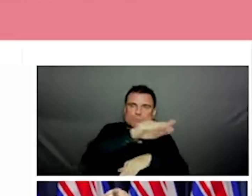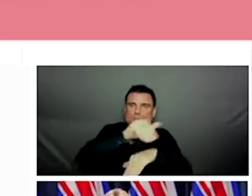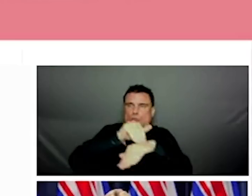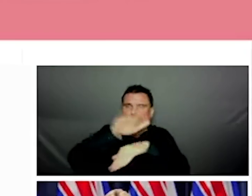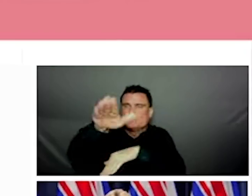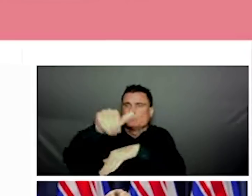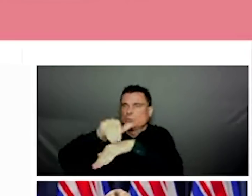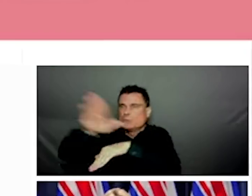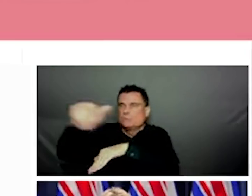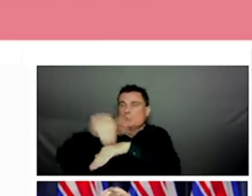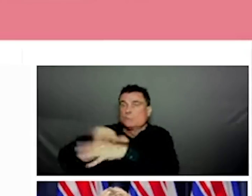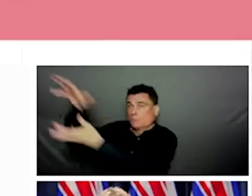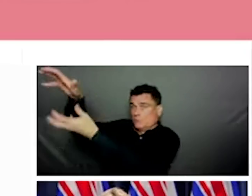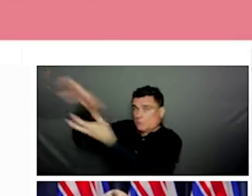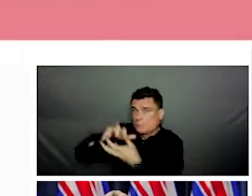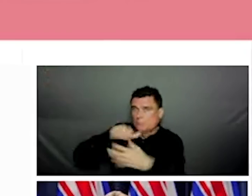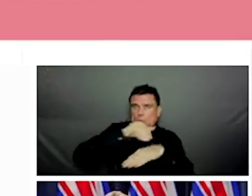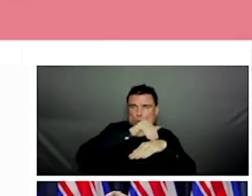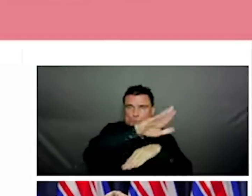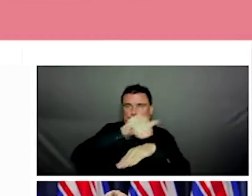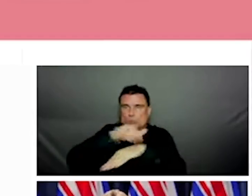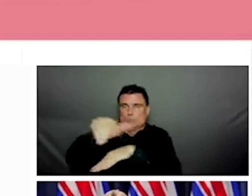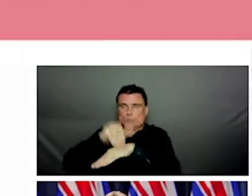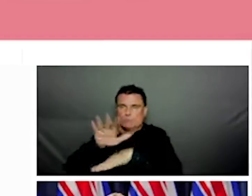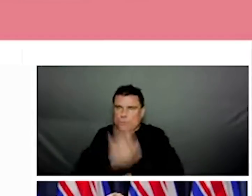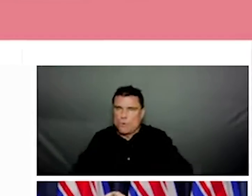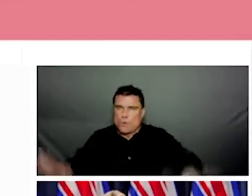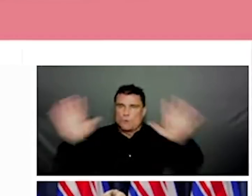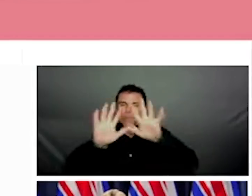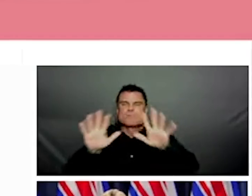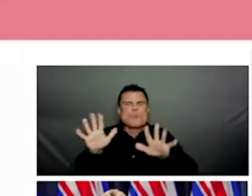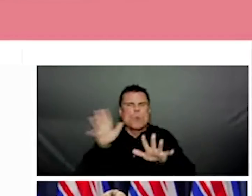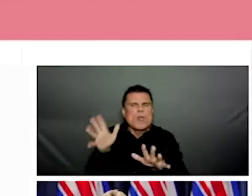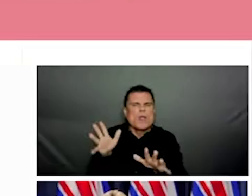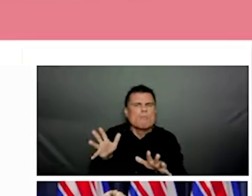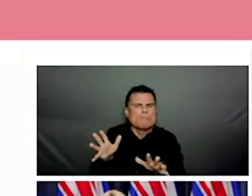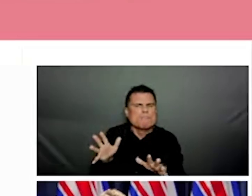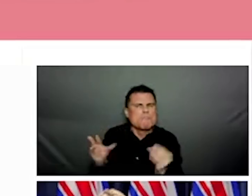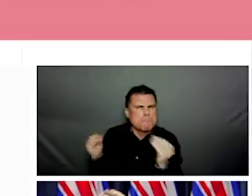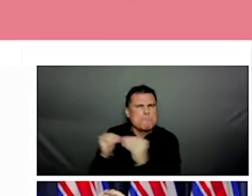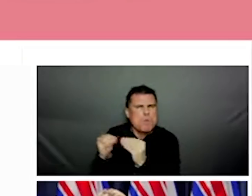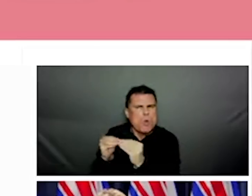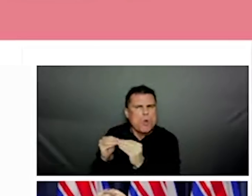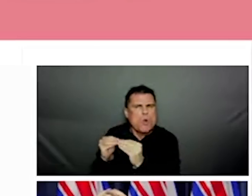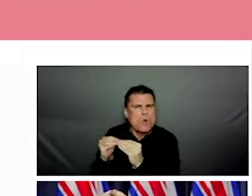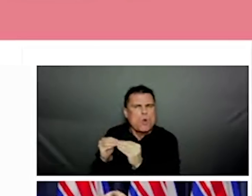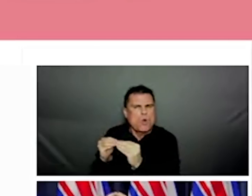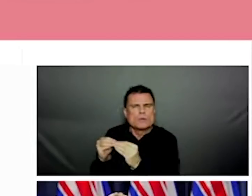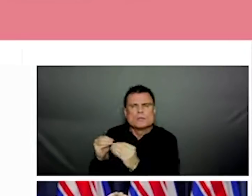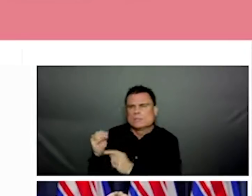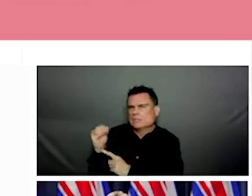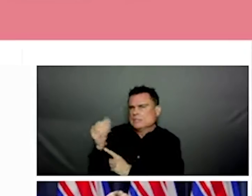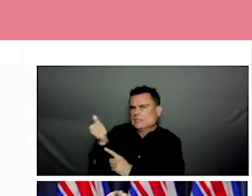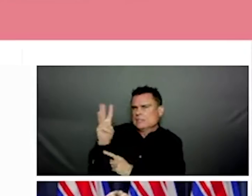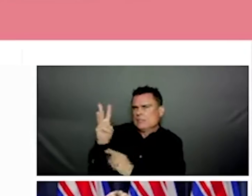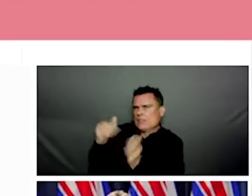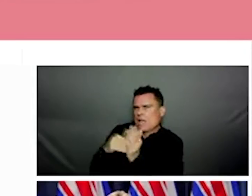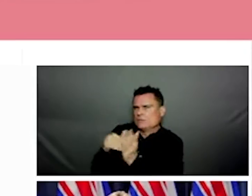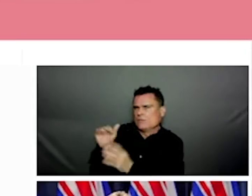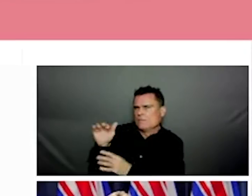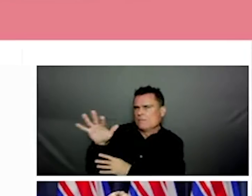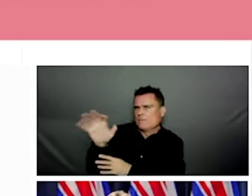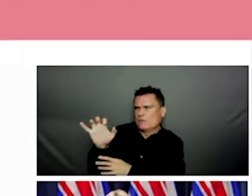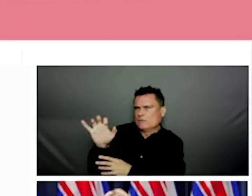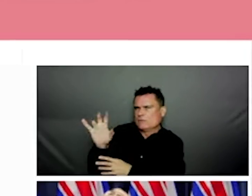16,575 additional doses we have arriving this week. And the focus, as I've mentioned, will continue to be on long-term care